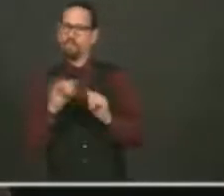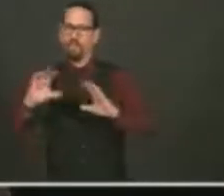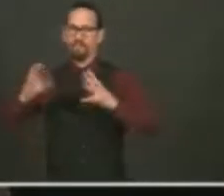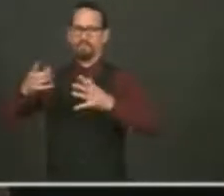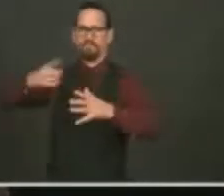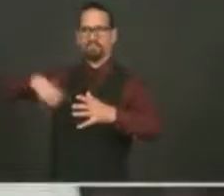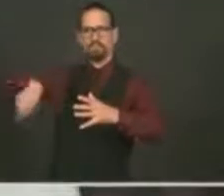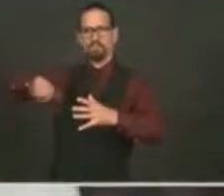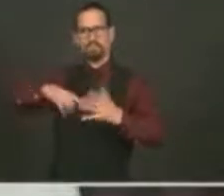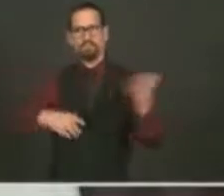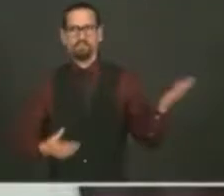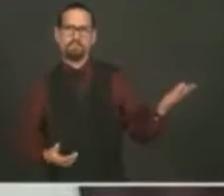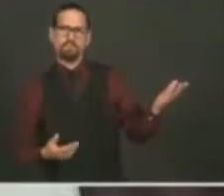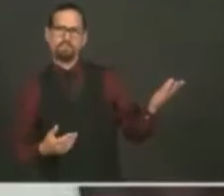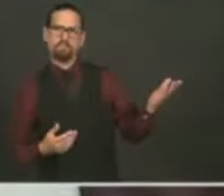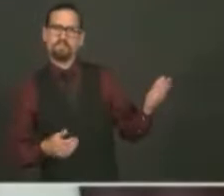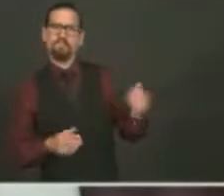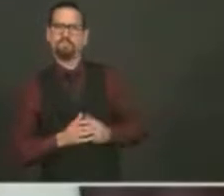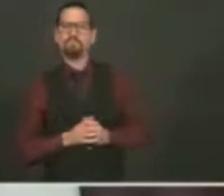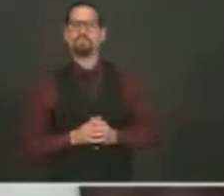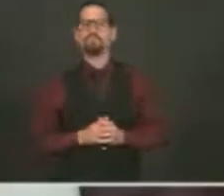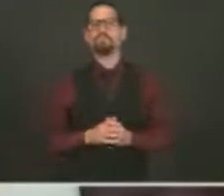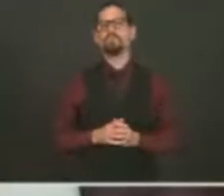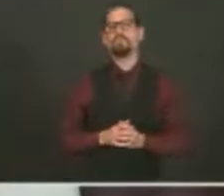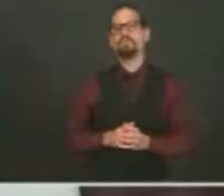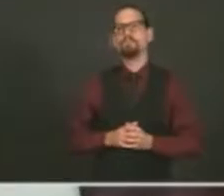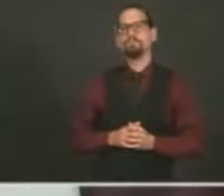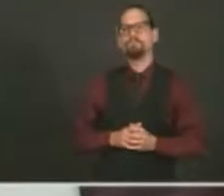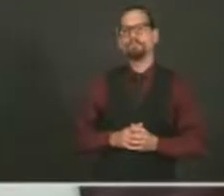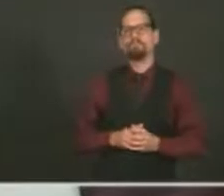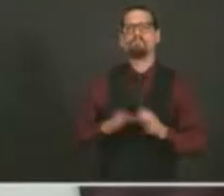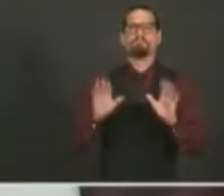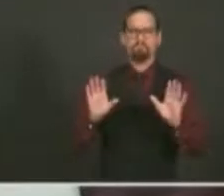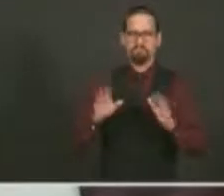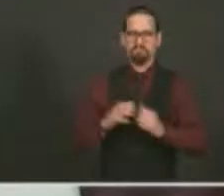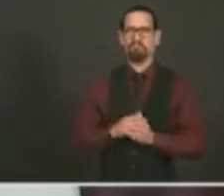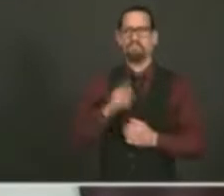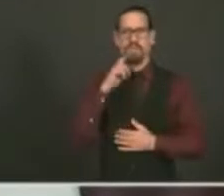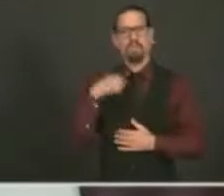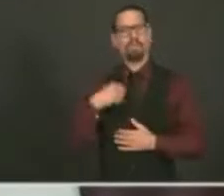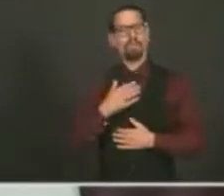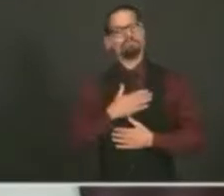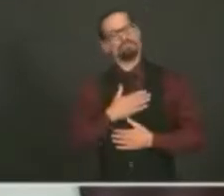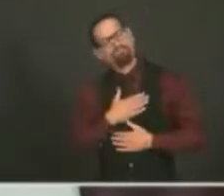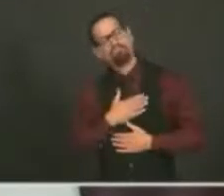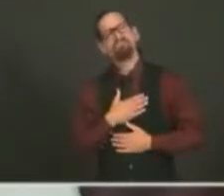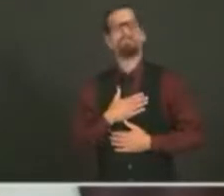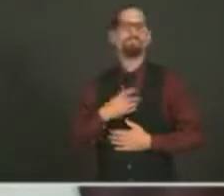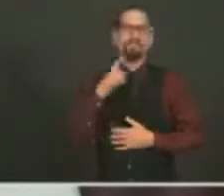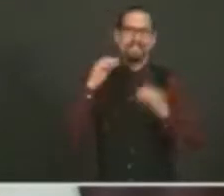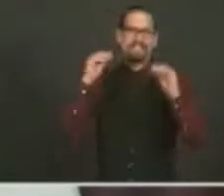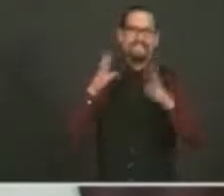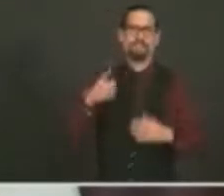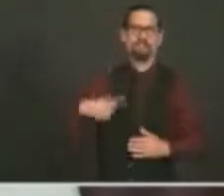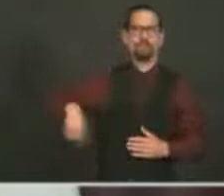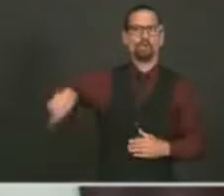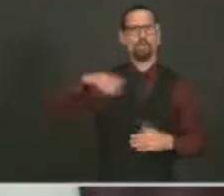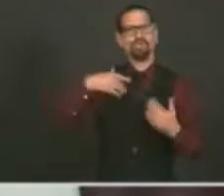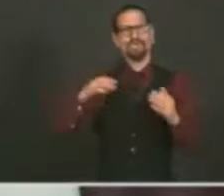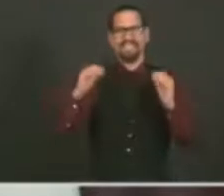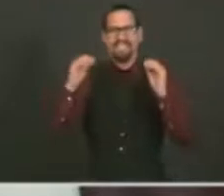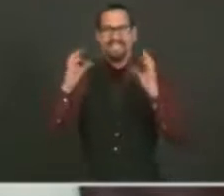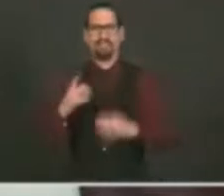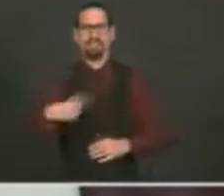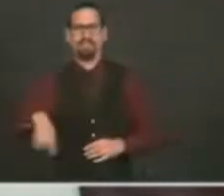that way? So first of all, listen, I feel for teachers. It's really hard. It's always hard to be a teacher. It